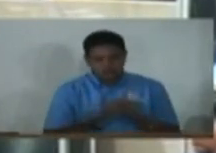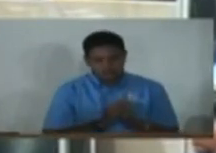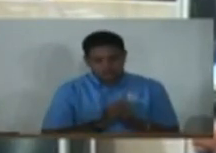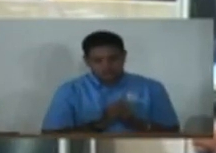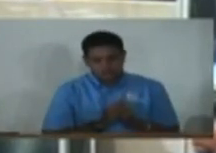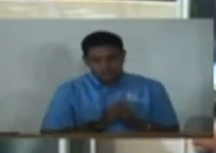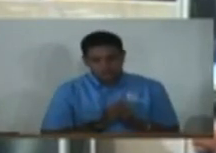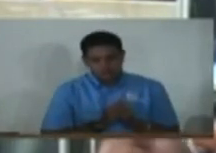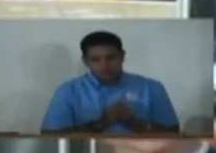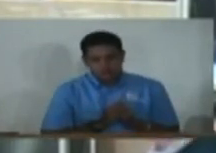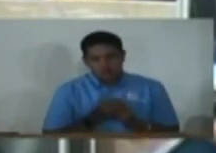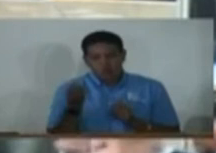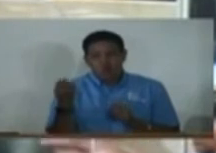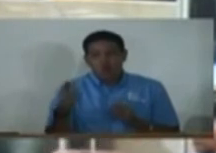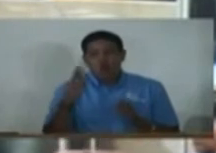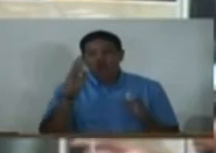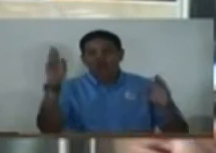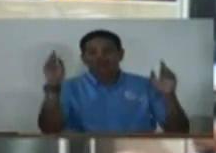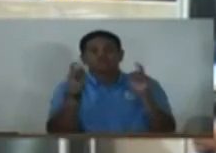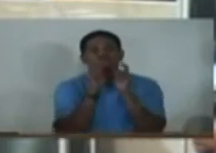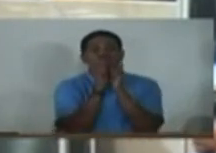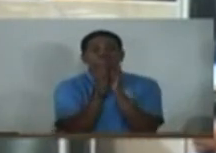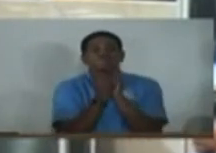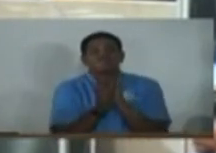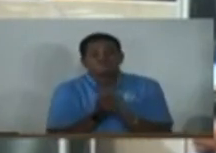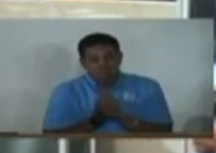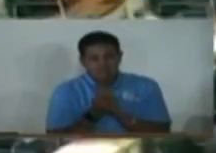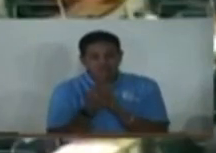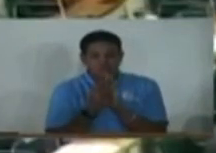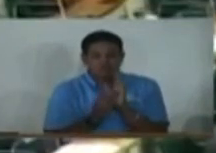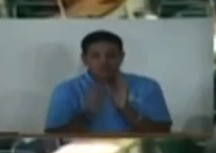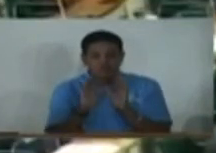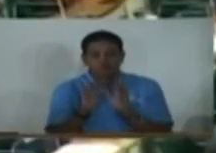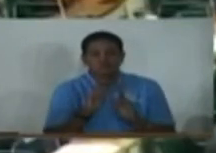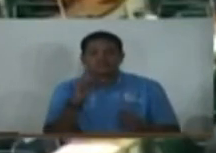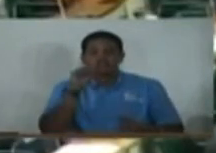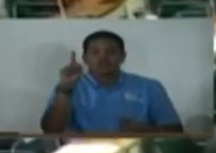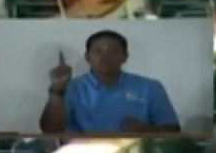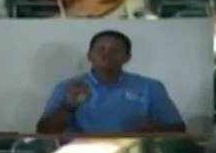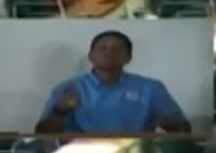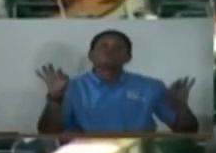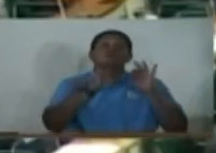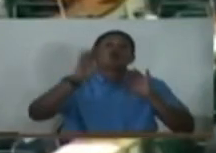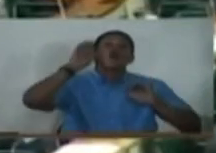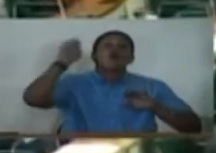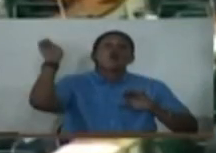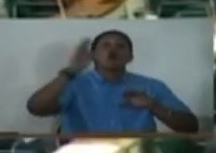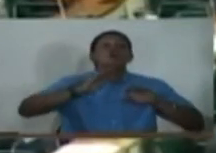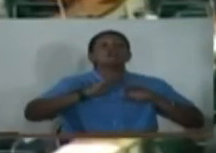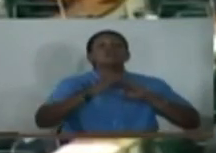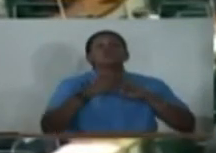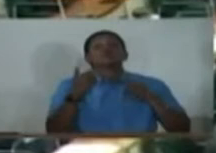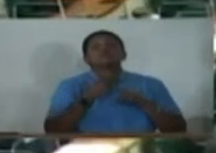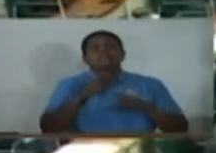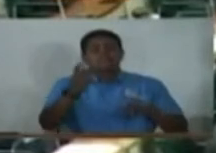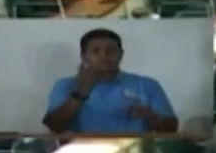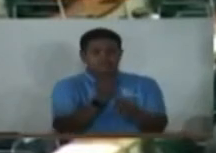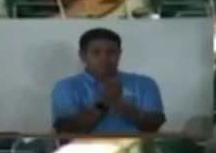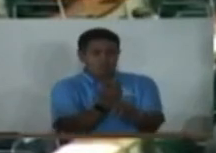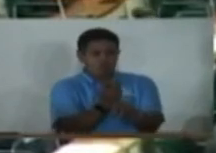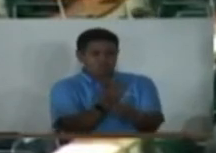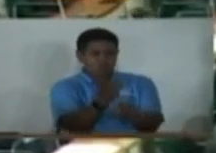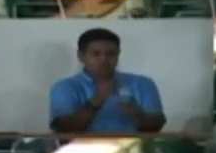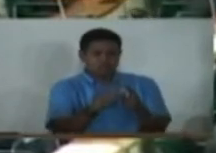or rather, recrafting of these measures. It is critical that all Jamaicans remain cautious